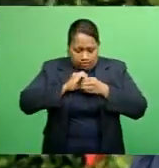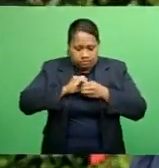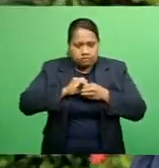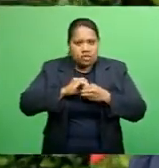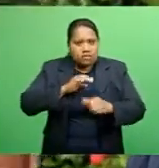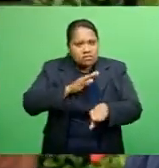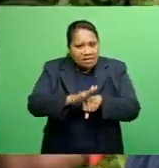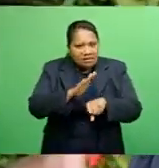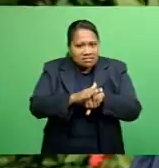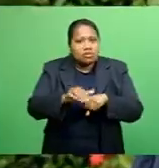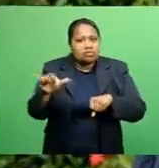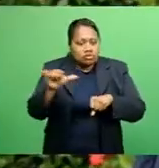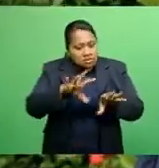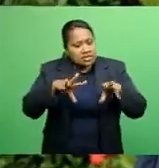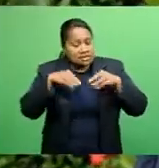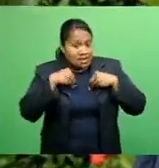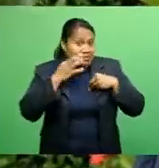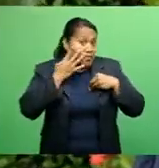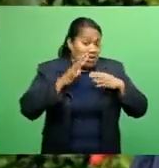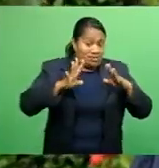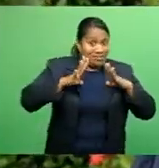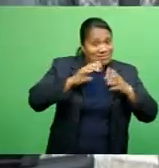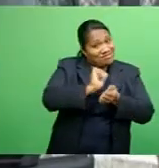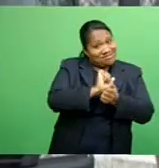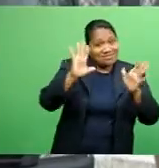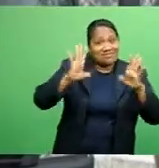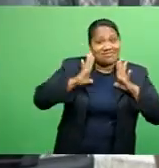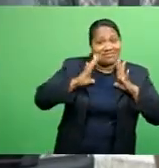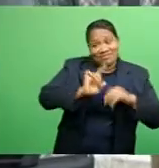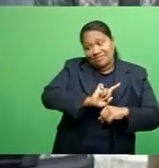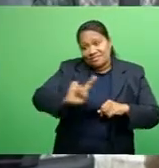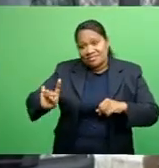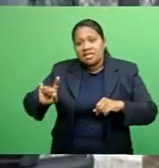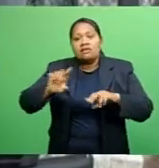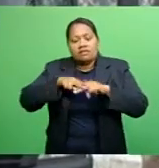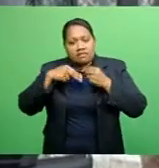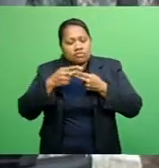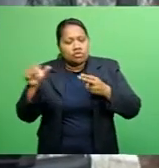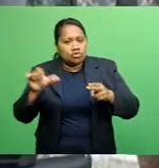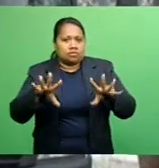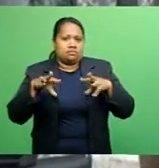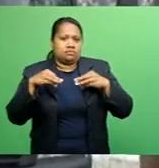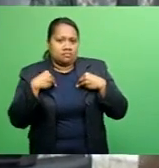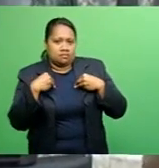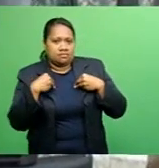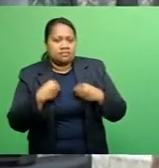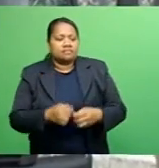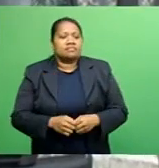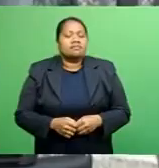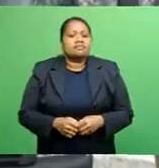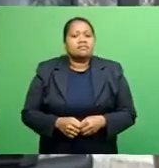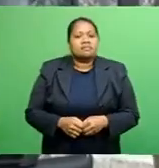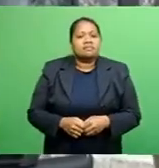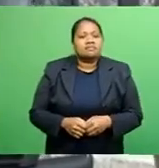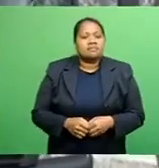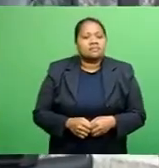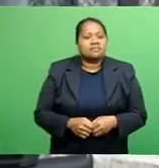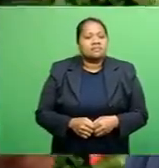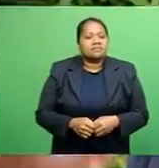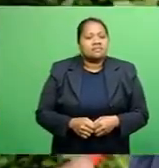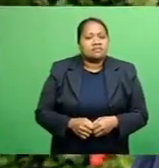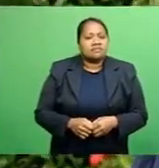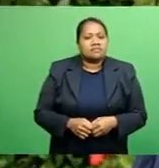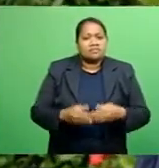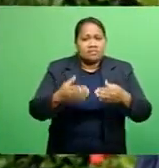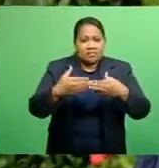Correction Service. Nawaimbalavu says it's about time families learn to give former inmates a second chance. The Council